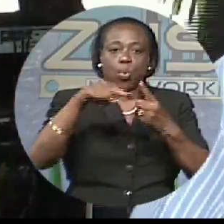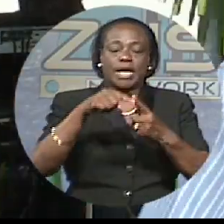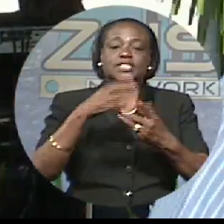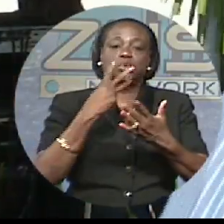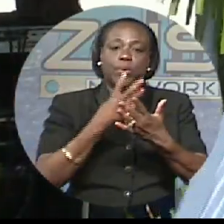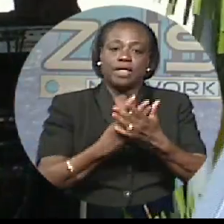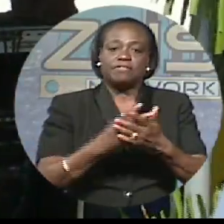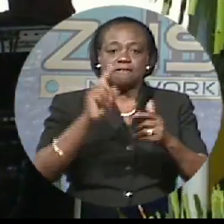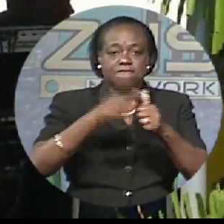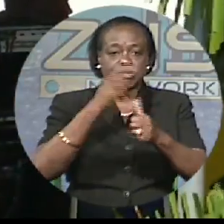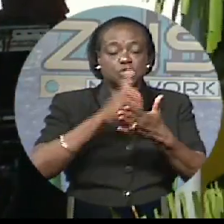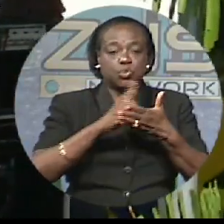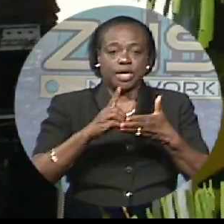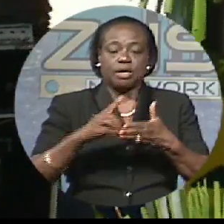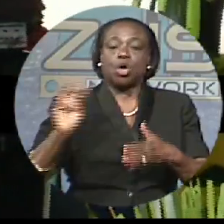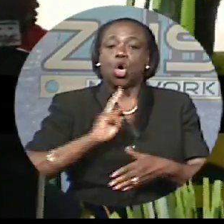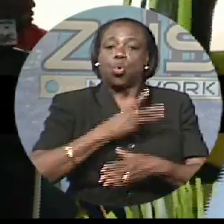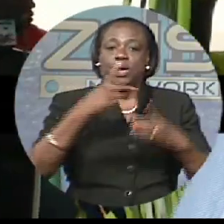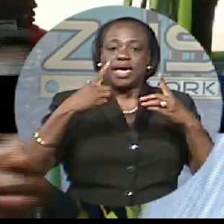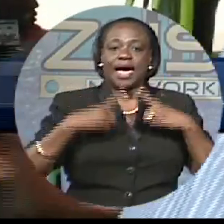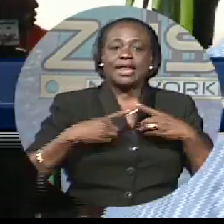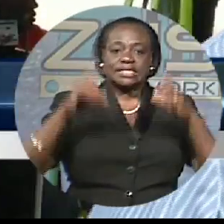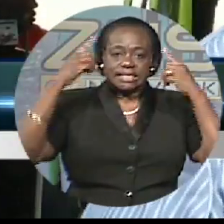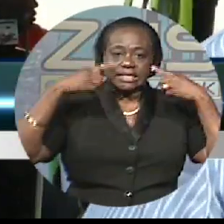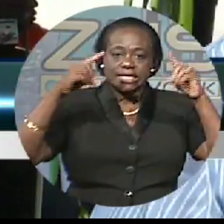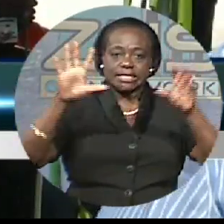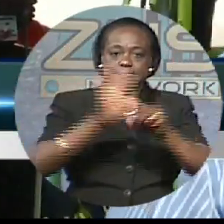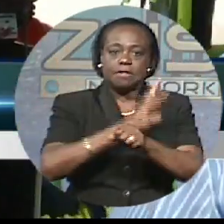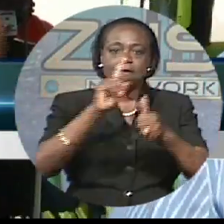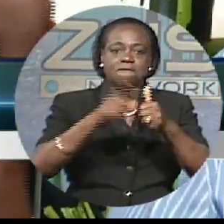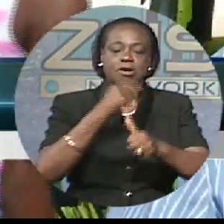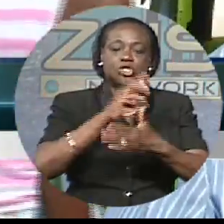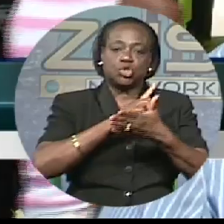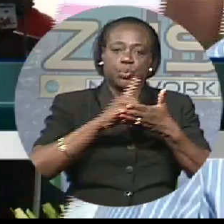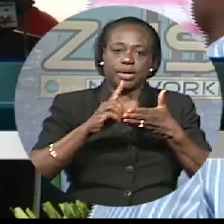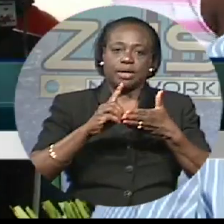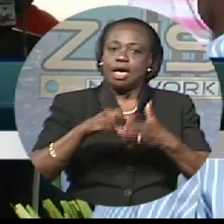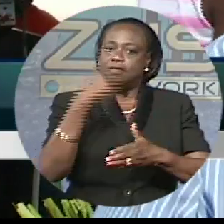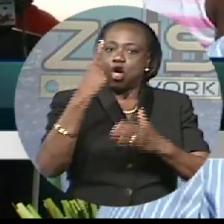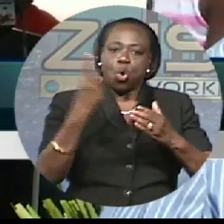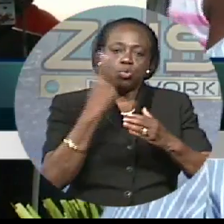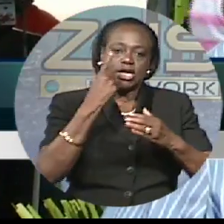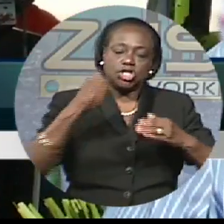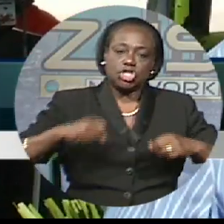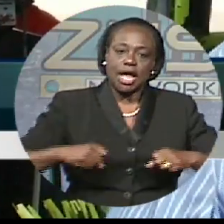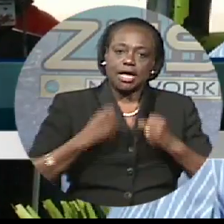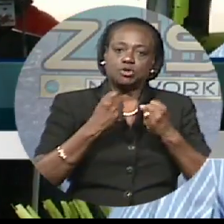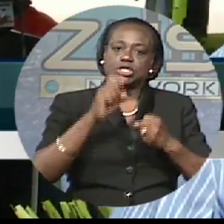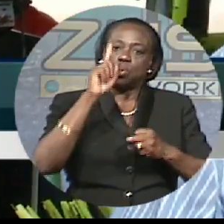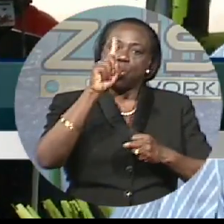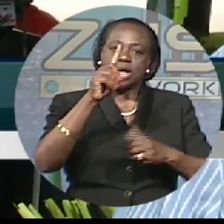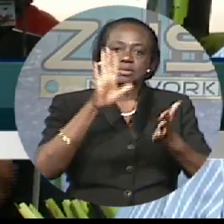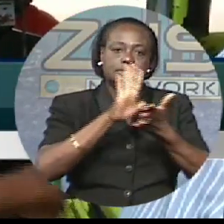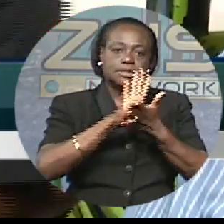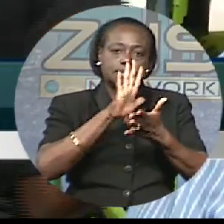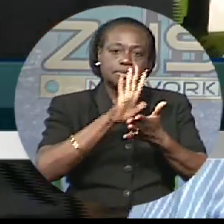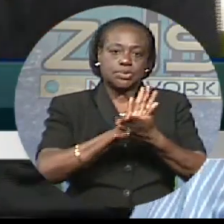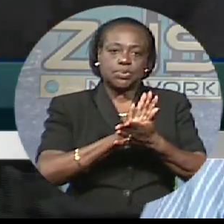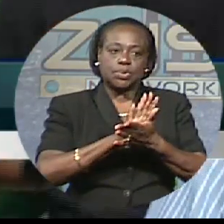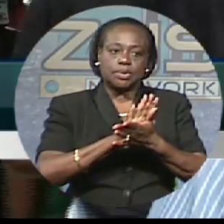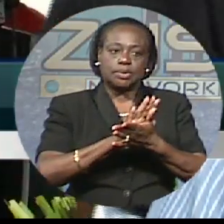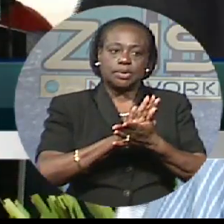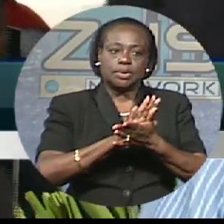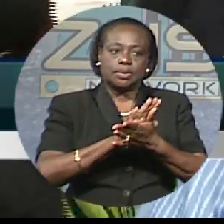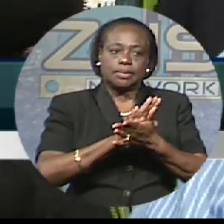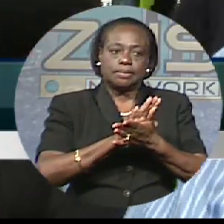We've had a very successful first week. The only challenge we would have had at one particular school, which was